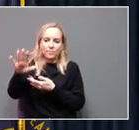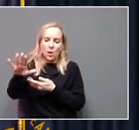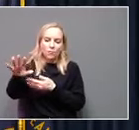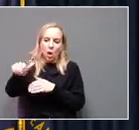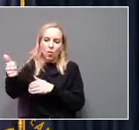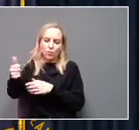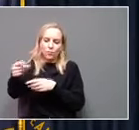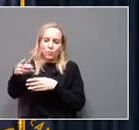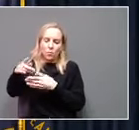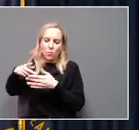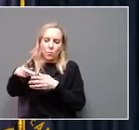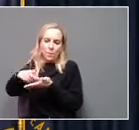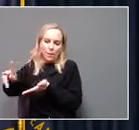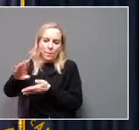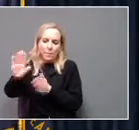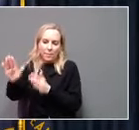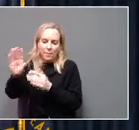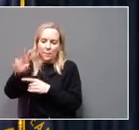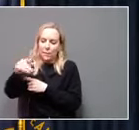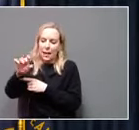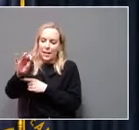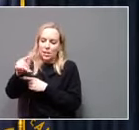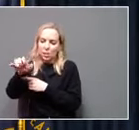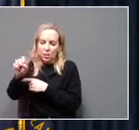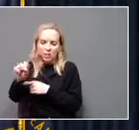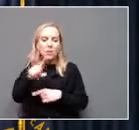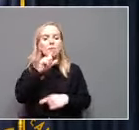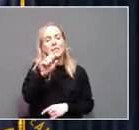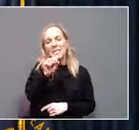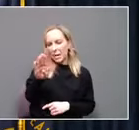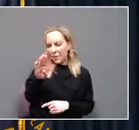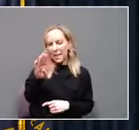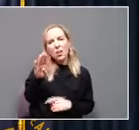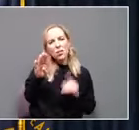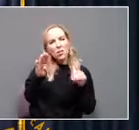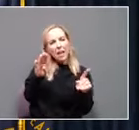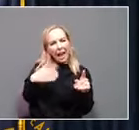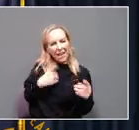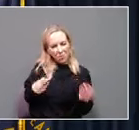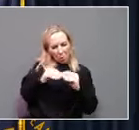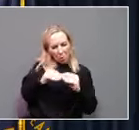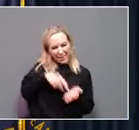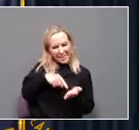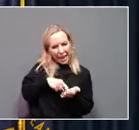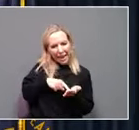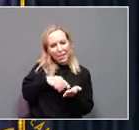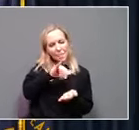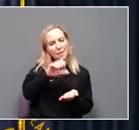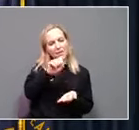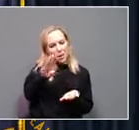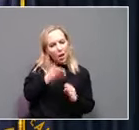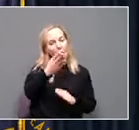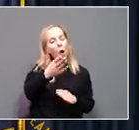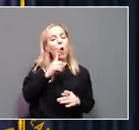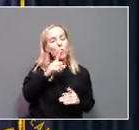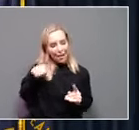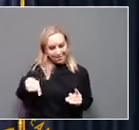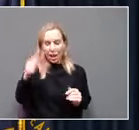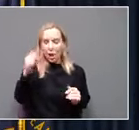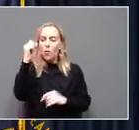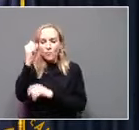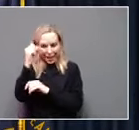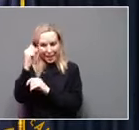yes, I do not believe. Oh, the Senate budget also has more debt, despite having record revenue, than I think ever